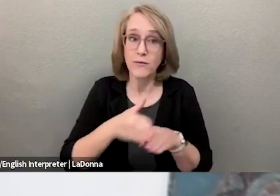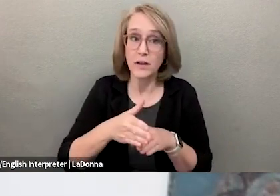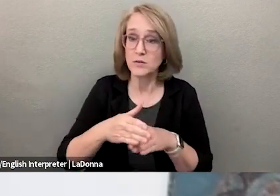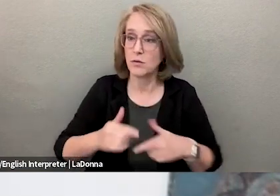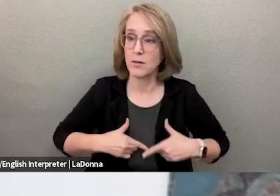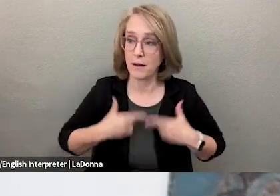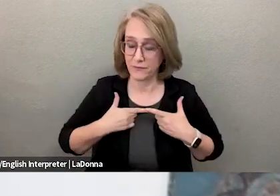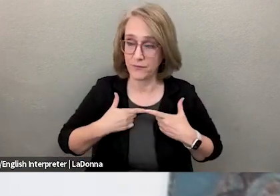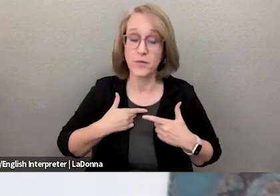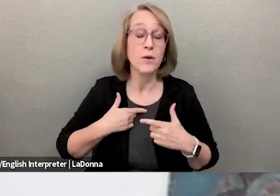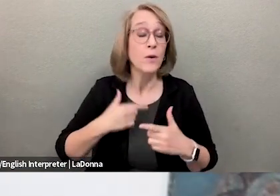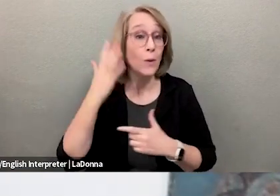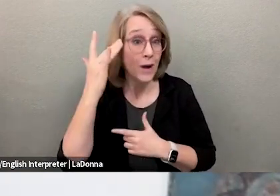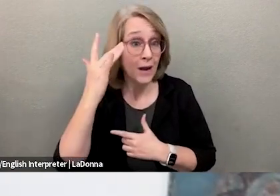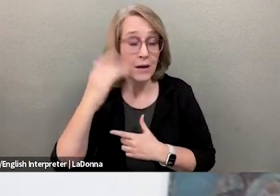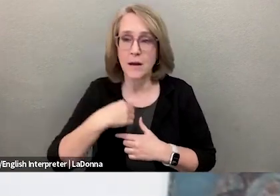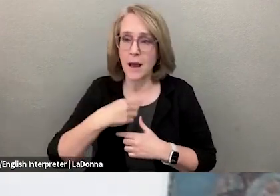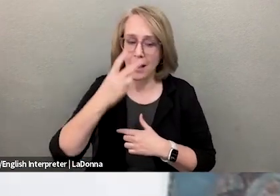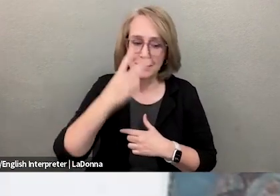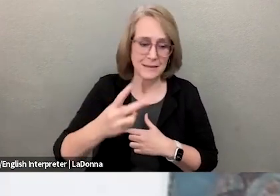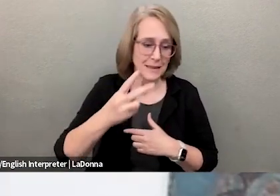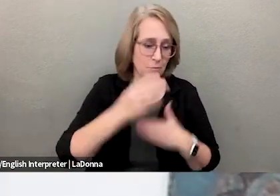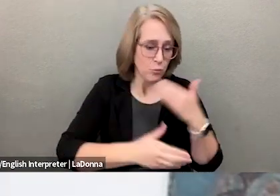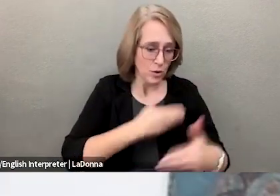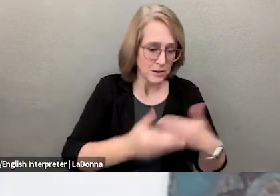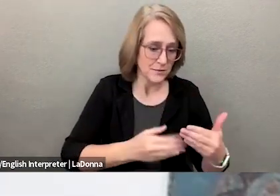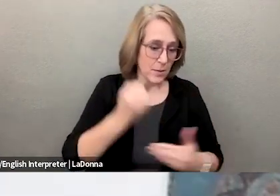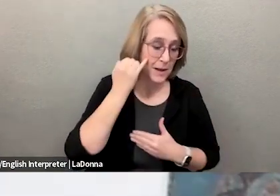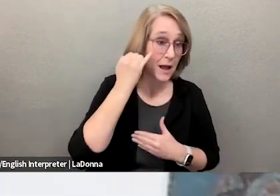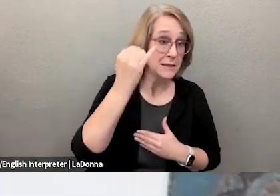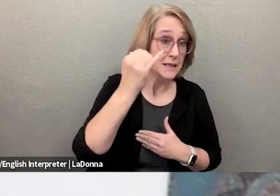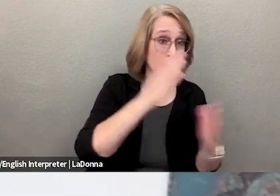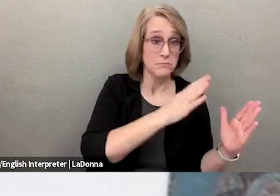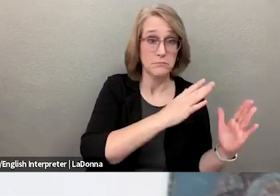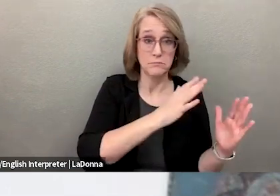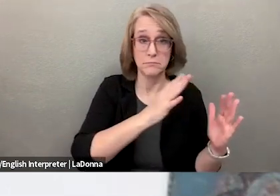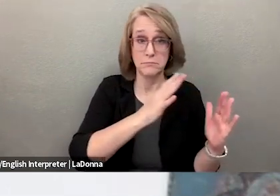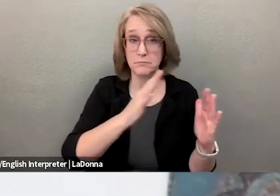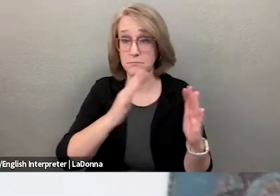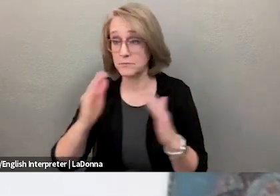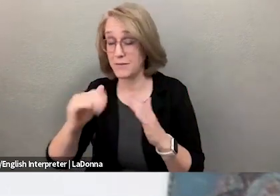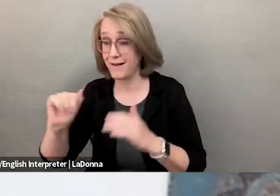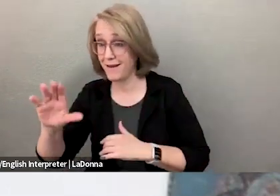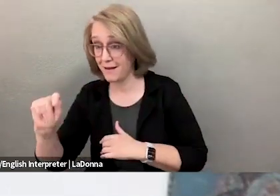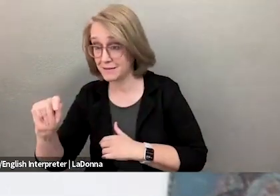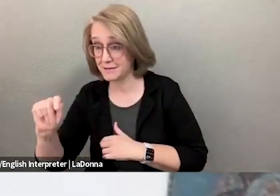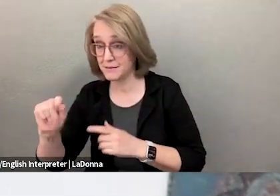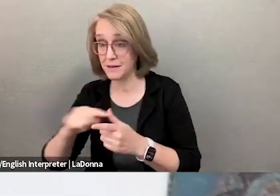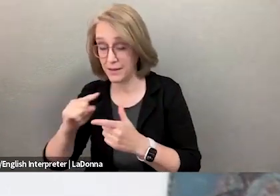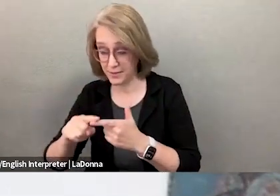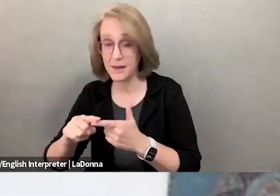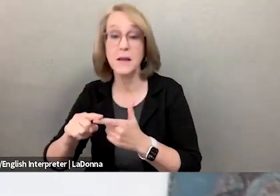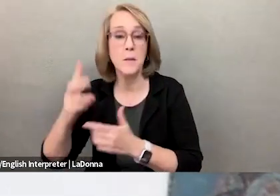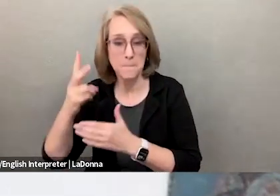the process from an idea to an act to then the councils, both the